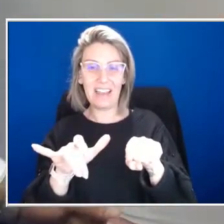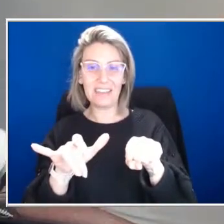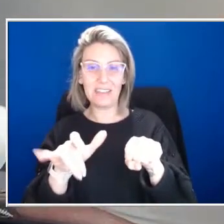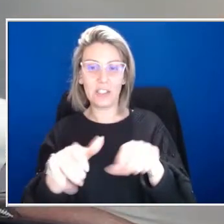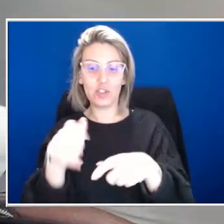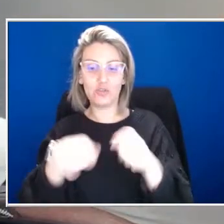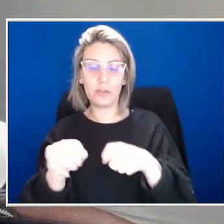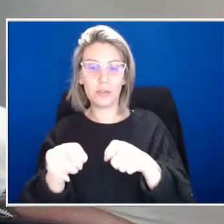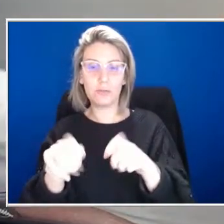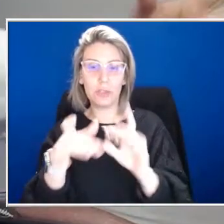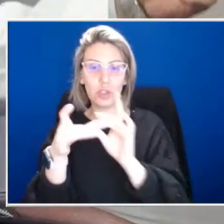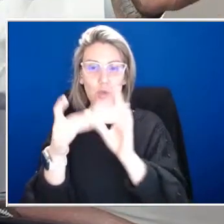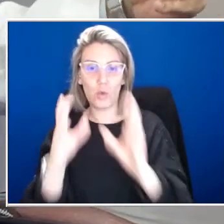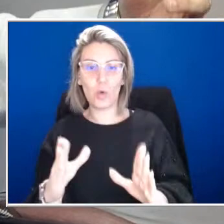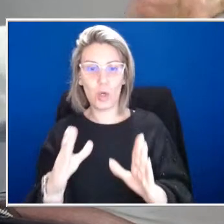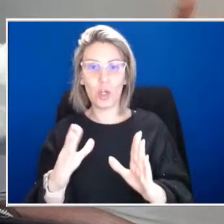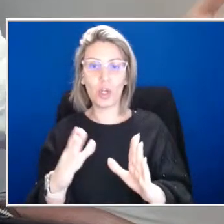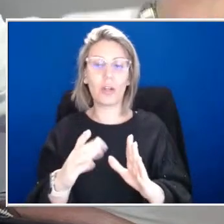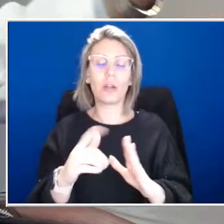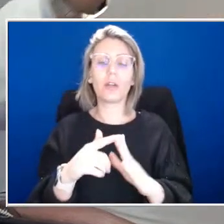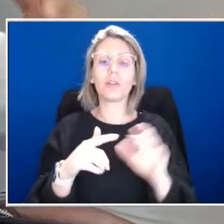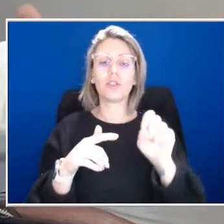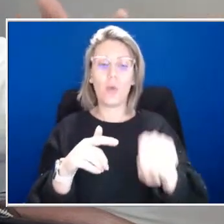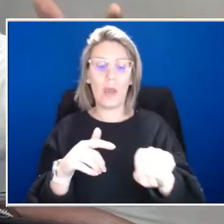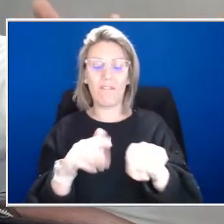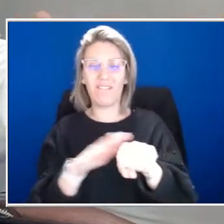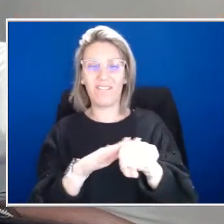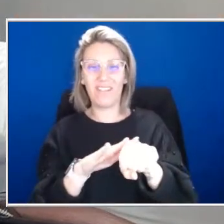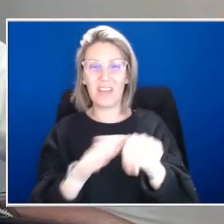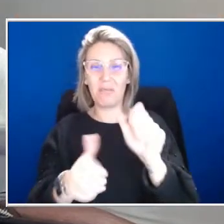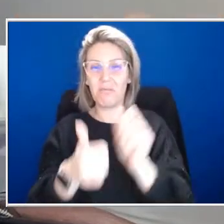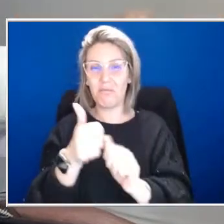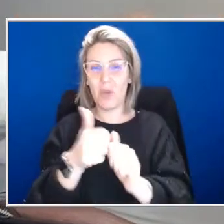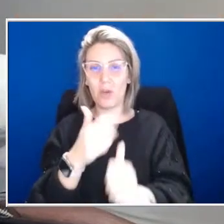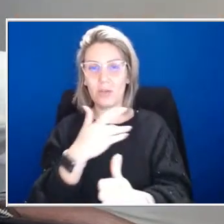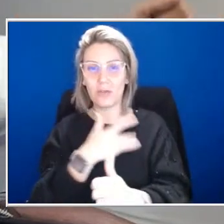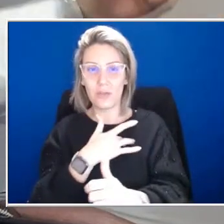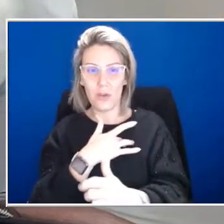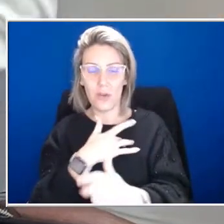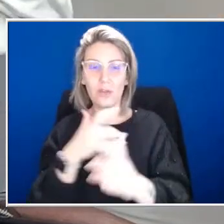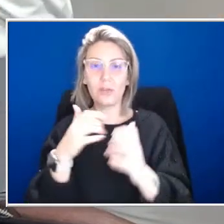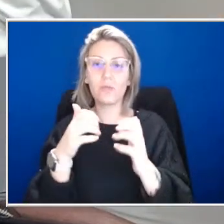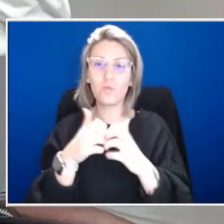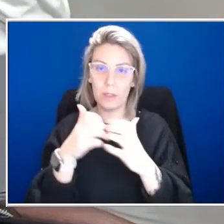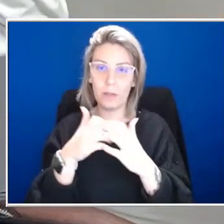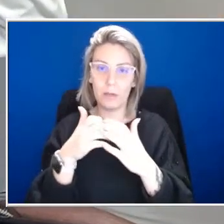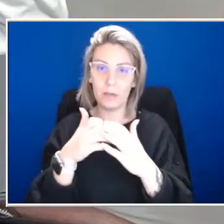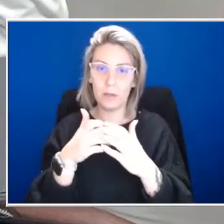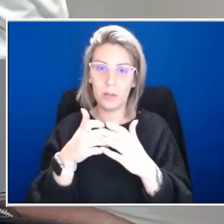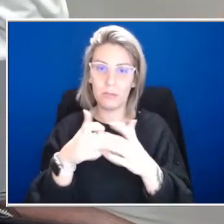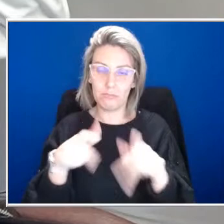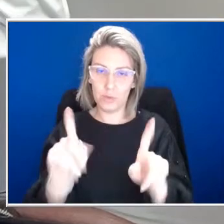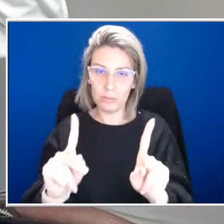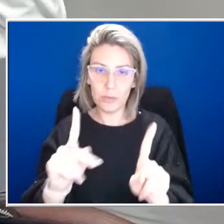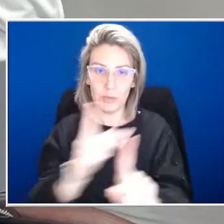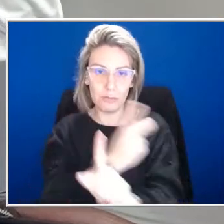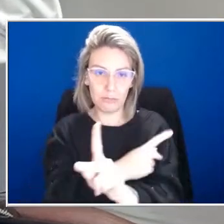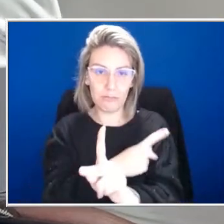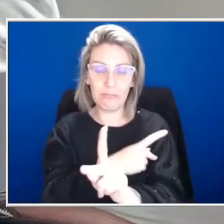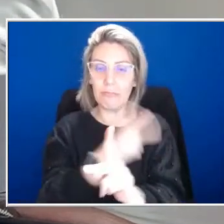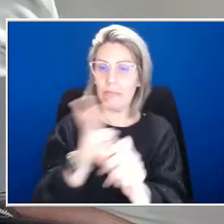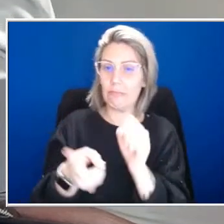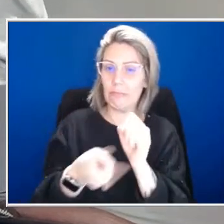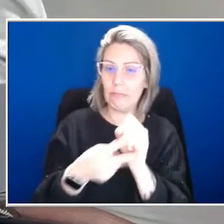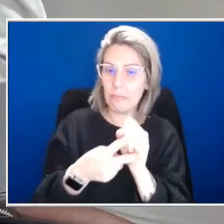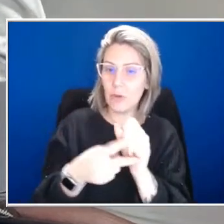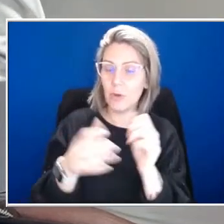runs a biorepository, so all majority of hearts, with permission of patients, get stored into biorepository. So they are